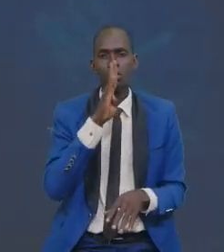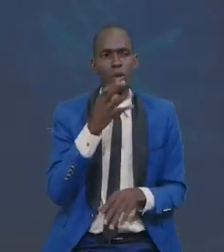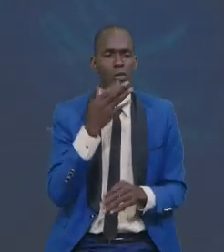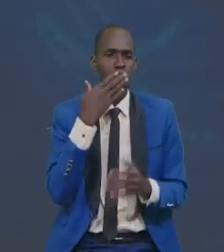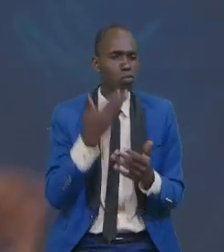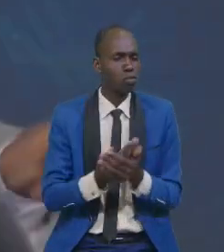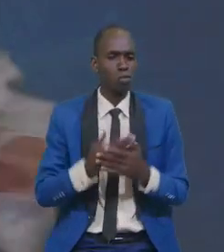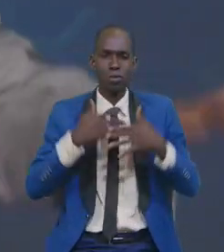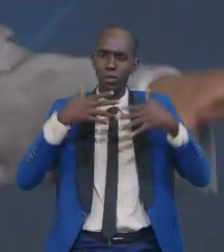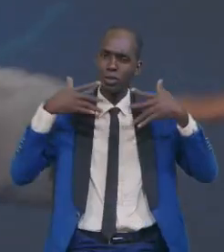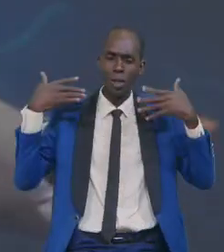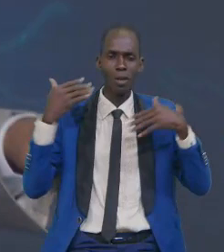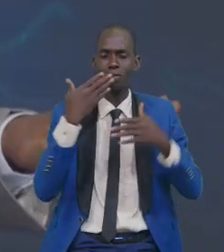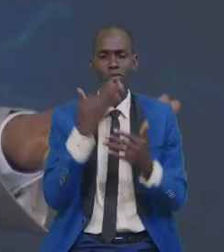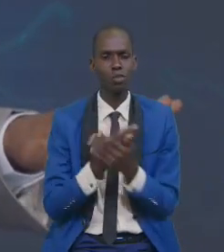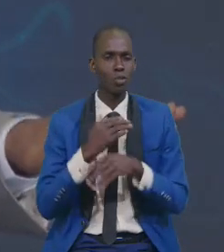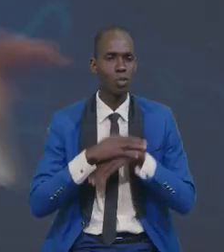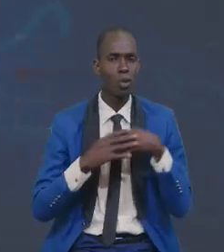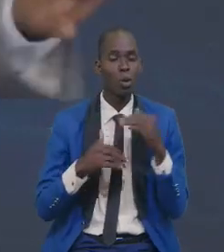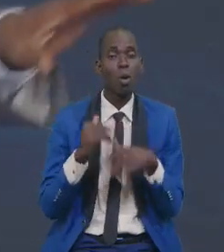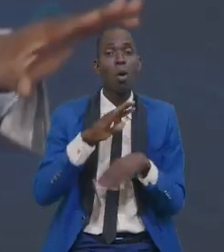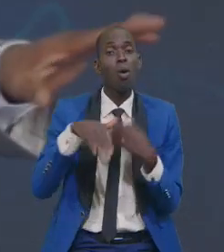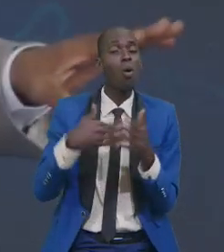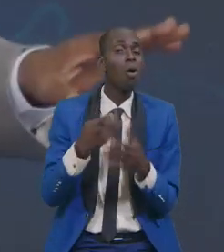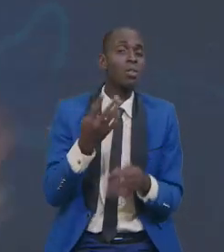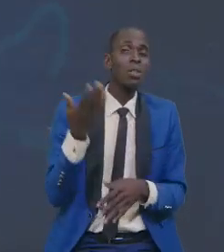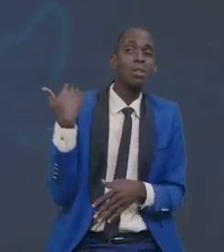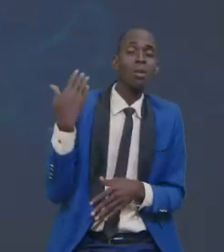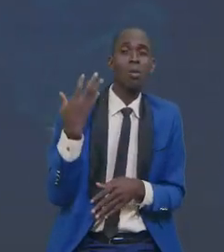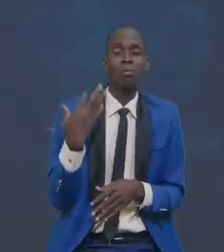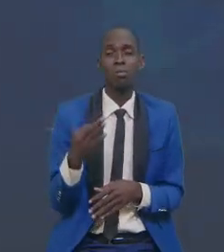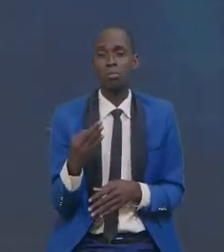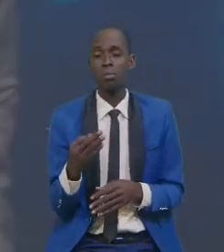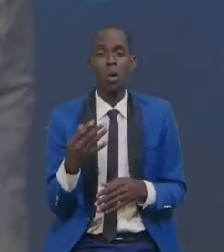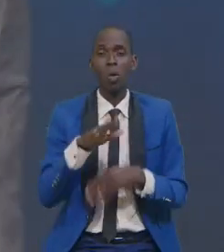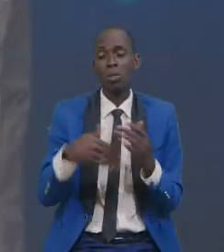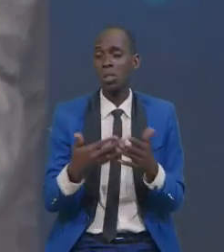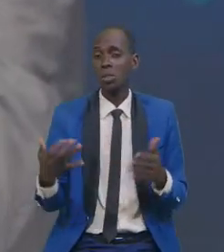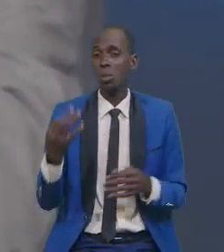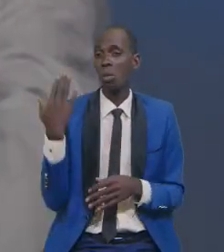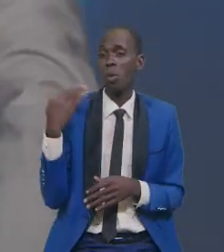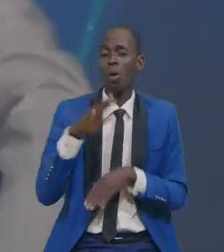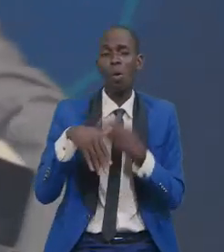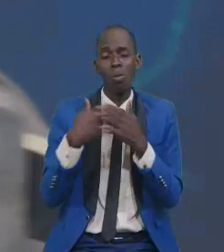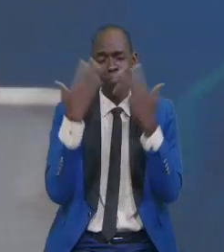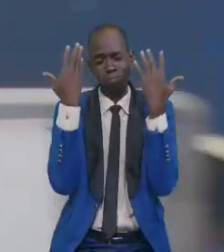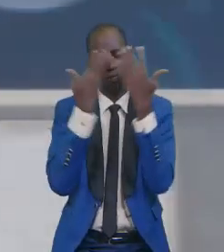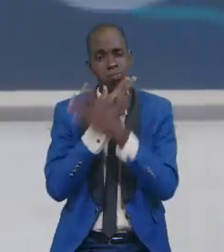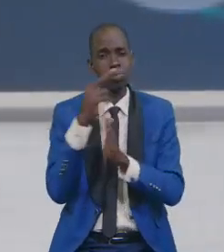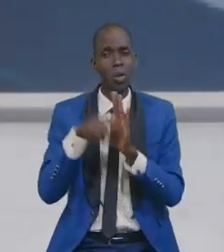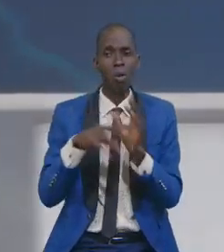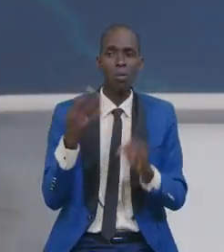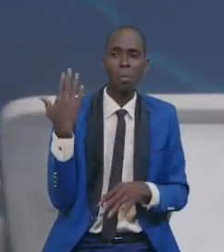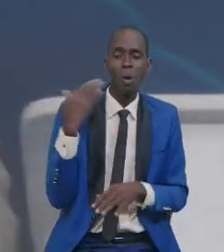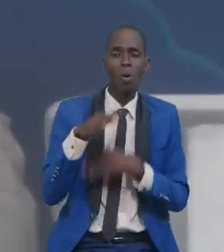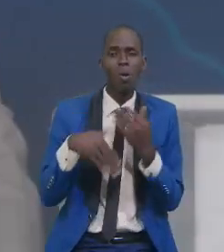good comfort. All the things of the past, all the darkness of the past, all the disease of the past,